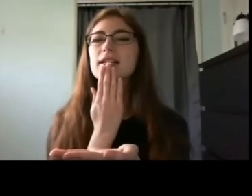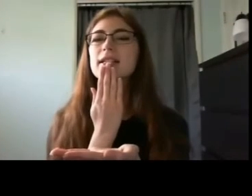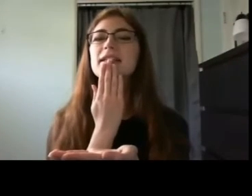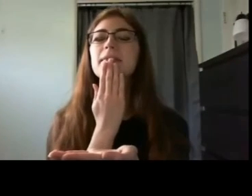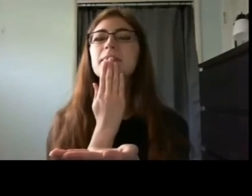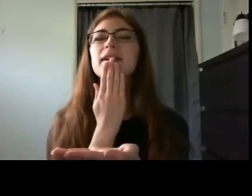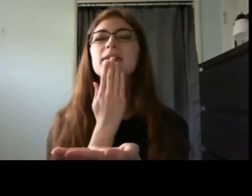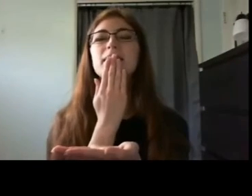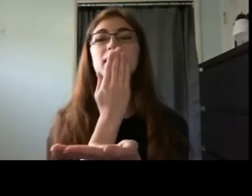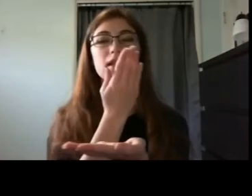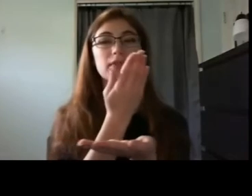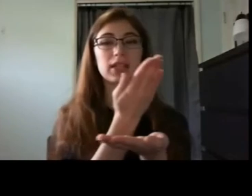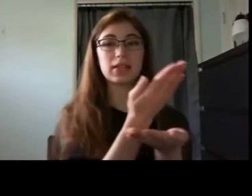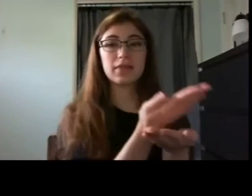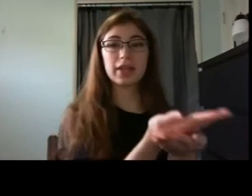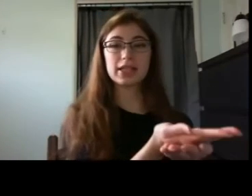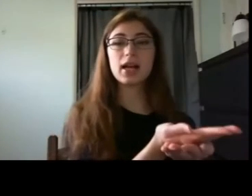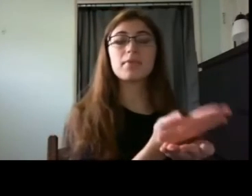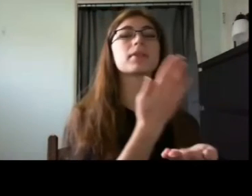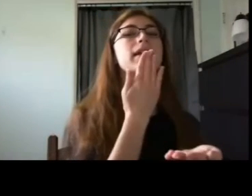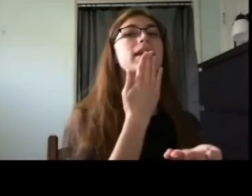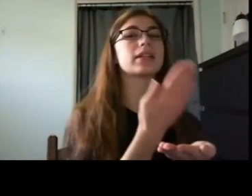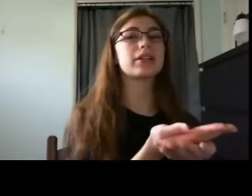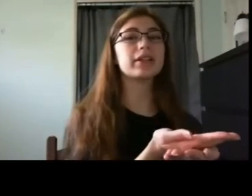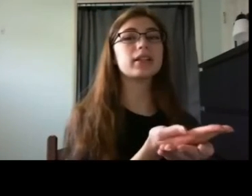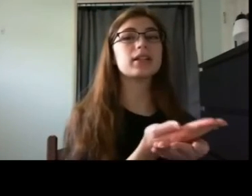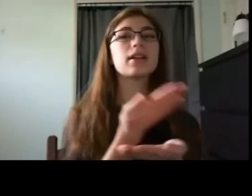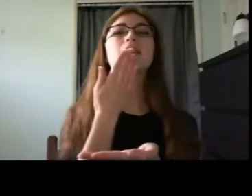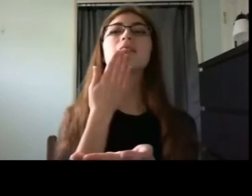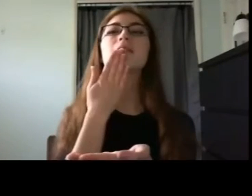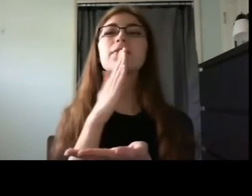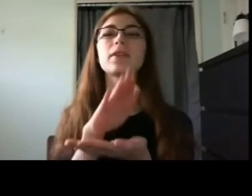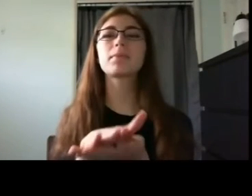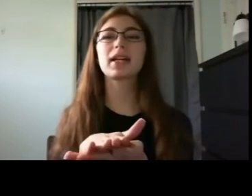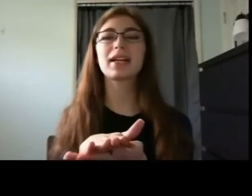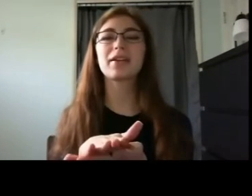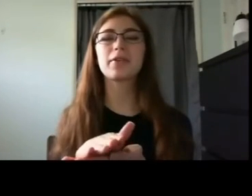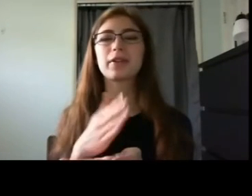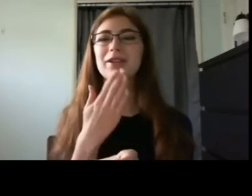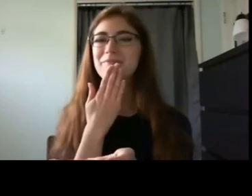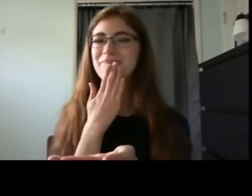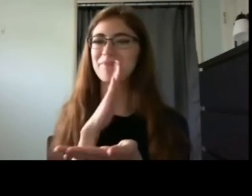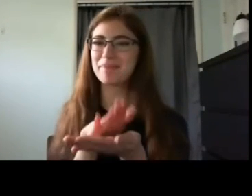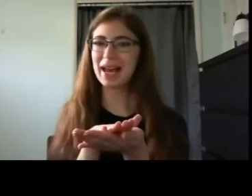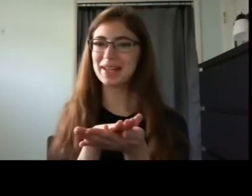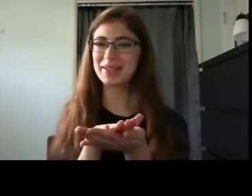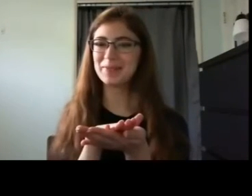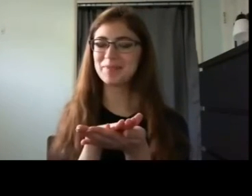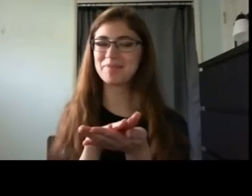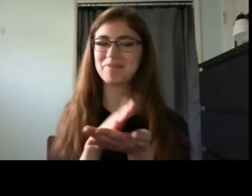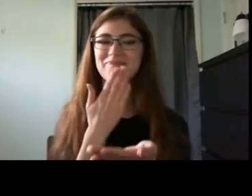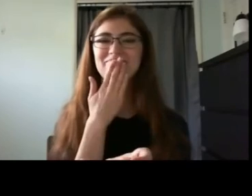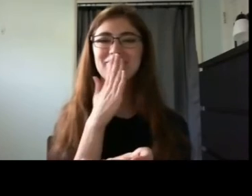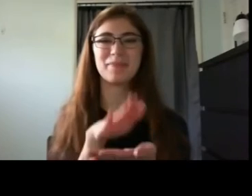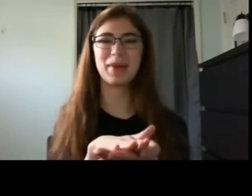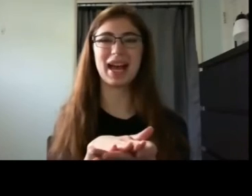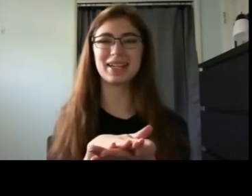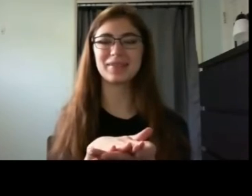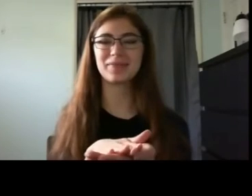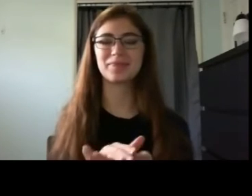to start in the same place, but instead of landing face up like in good, you're going to flip your hand over. Bad.